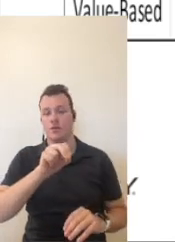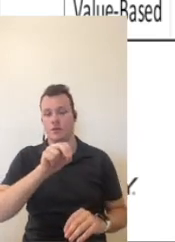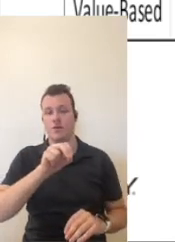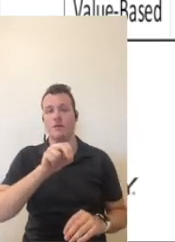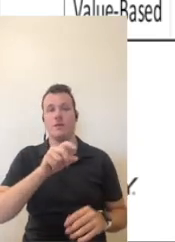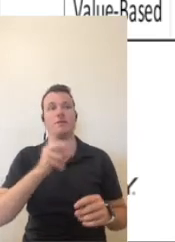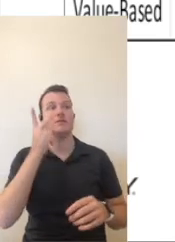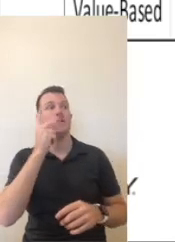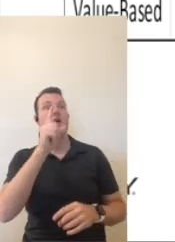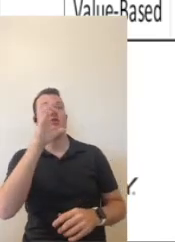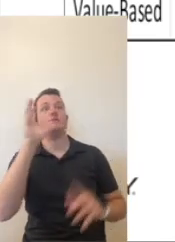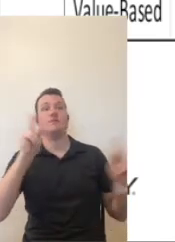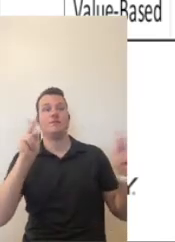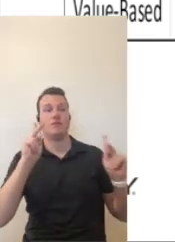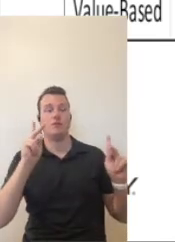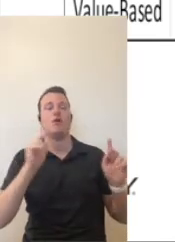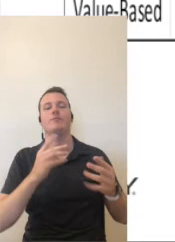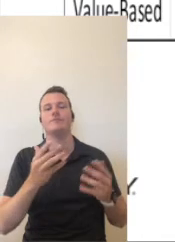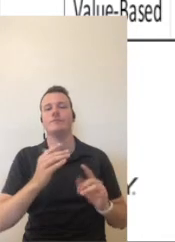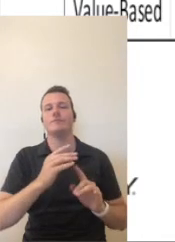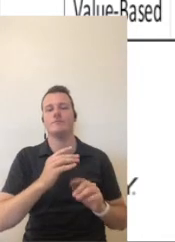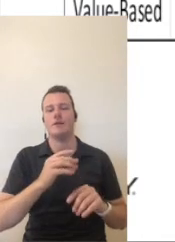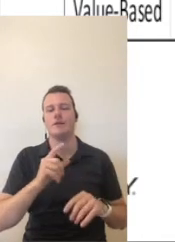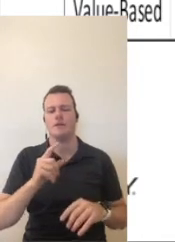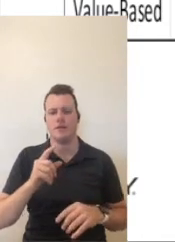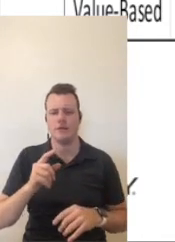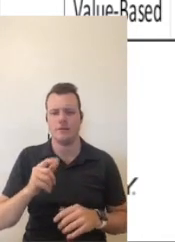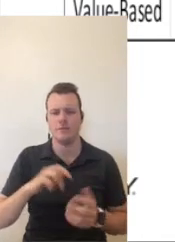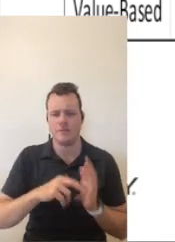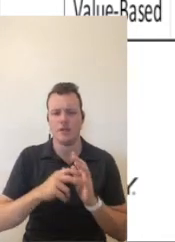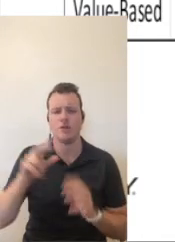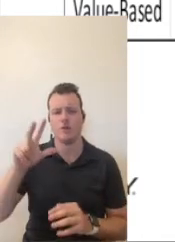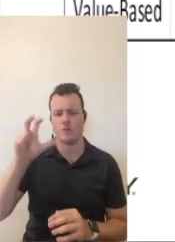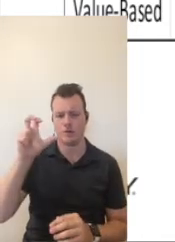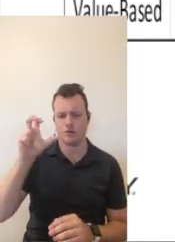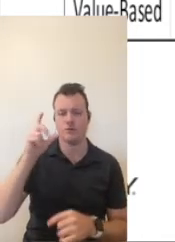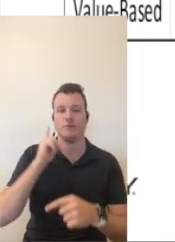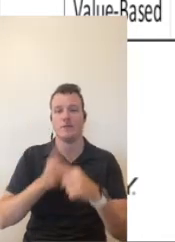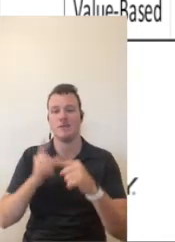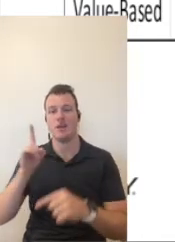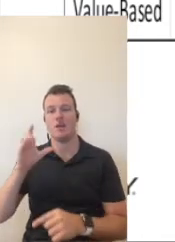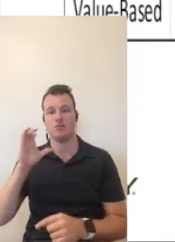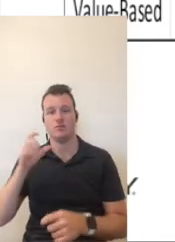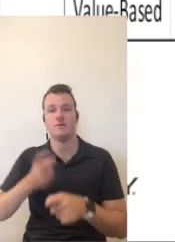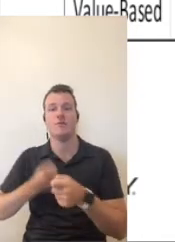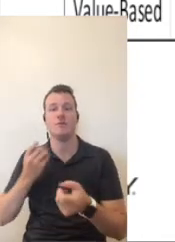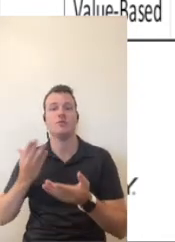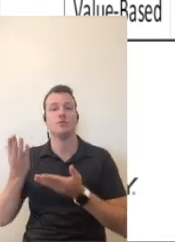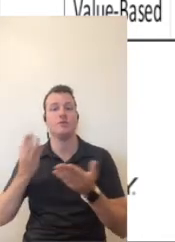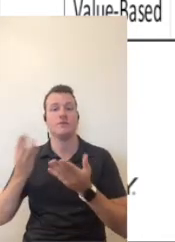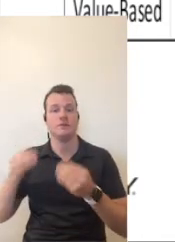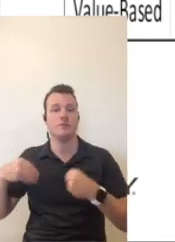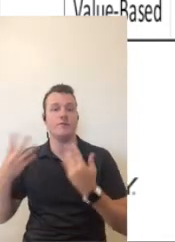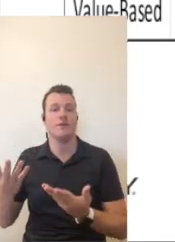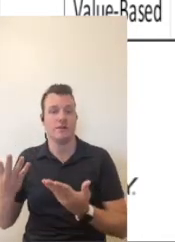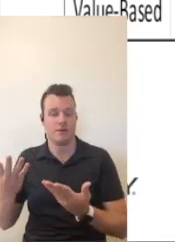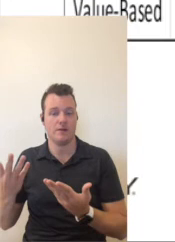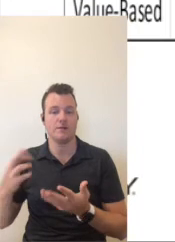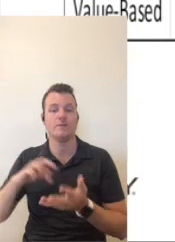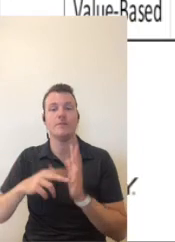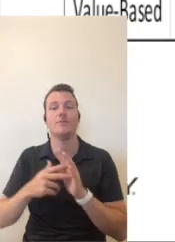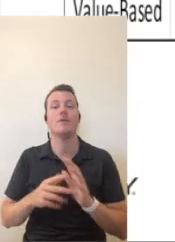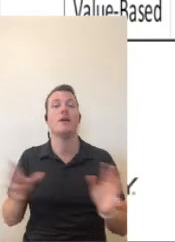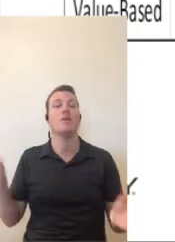a conversion rate of 30. So I dispensed 30 devices out of the 100 people that I saw at $10 per unit. That's